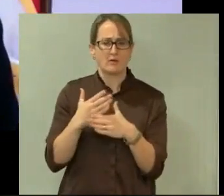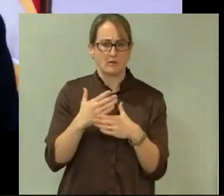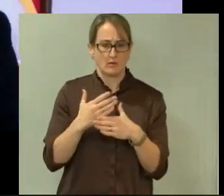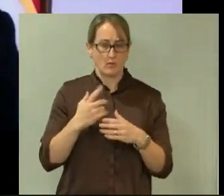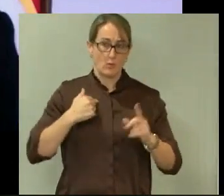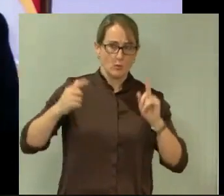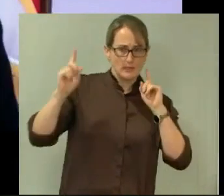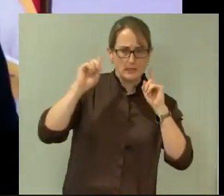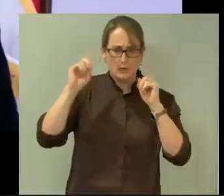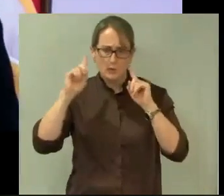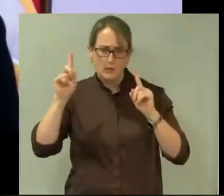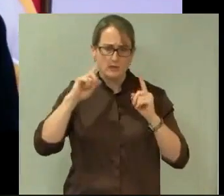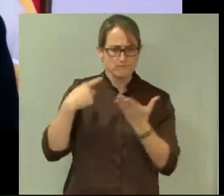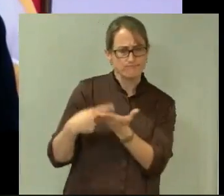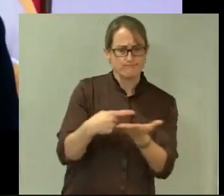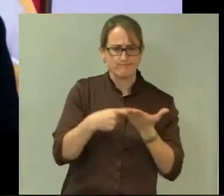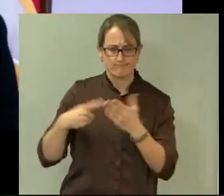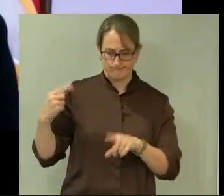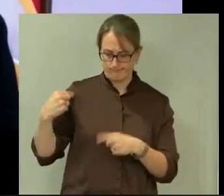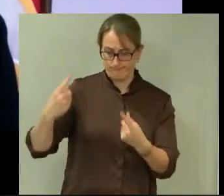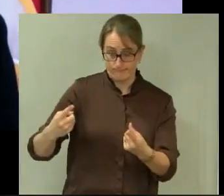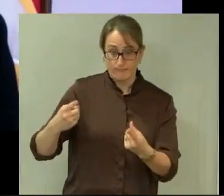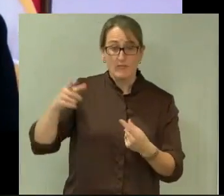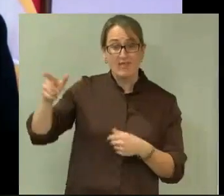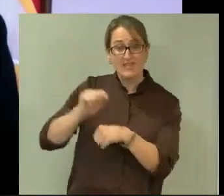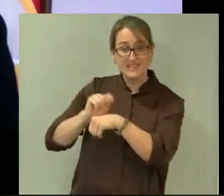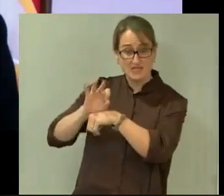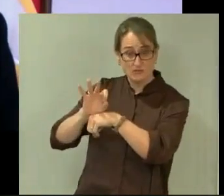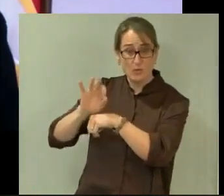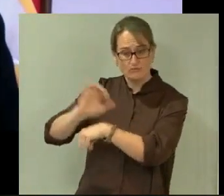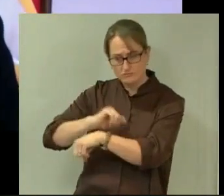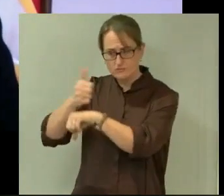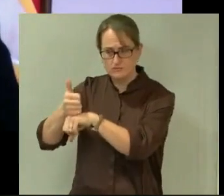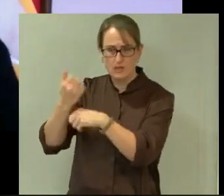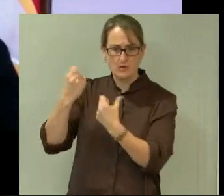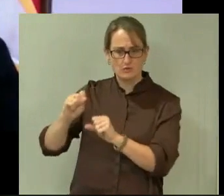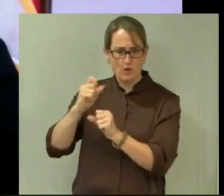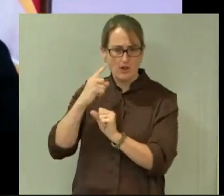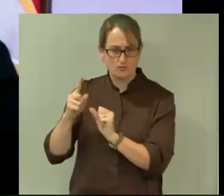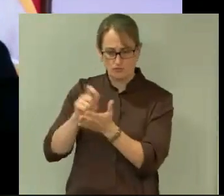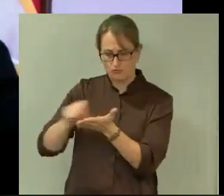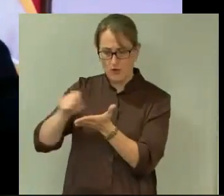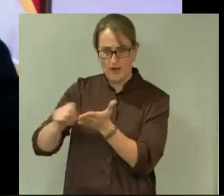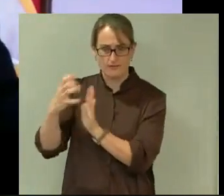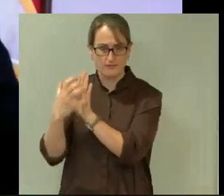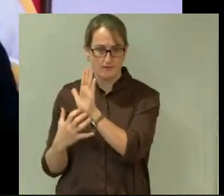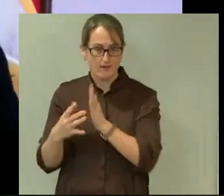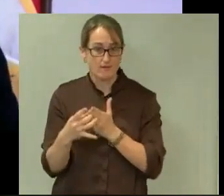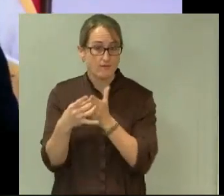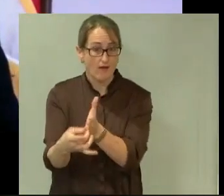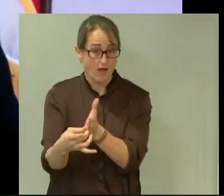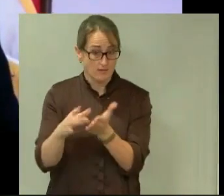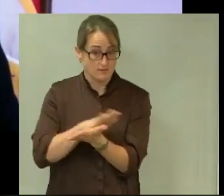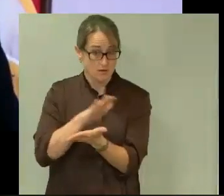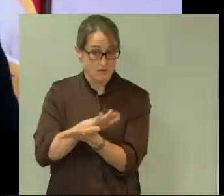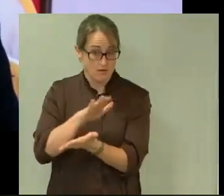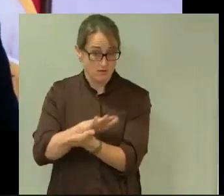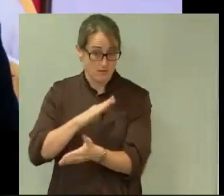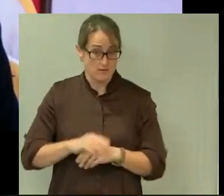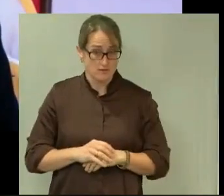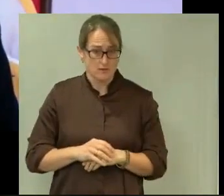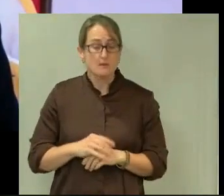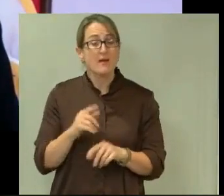force that is working on preparing the guidance, but to also make sure that as we were preparing that we were hearing from